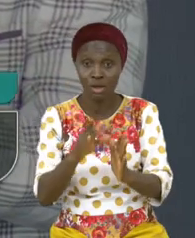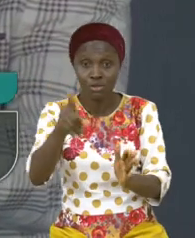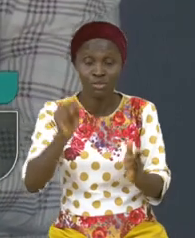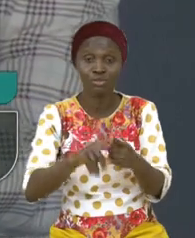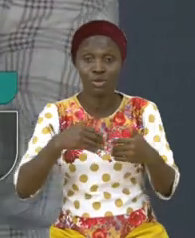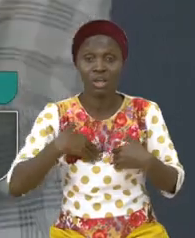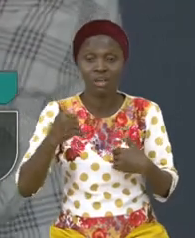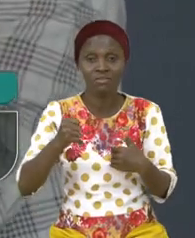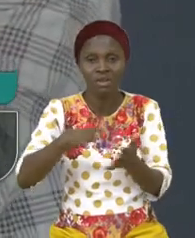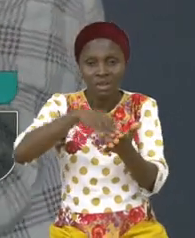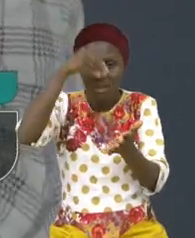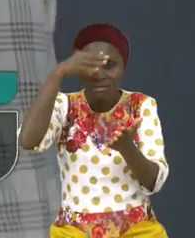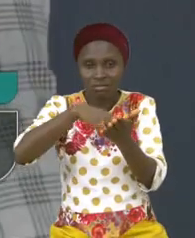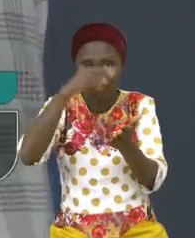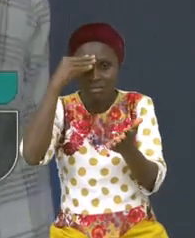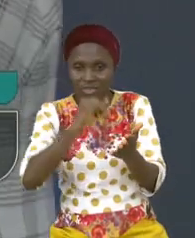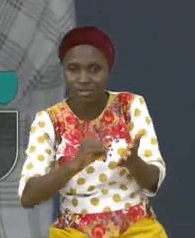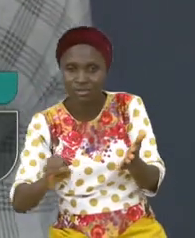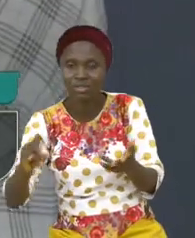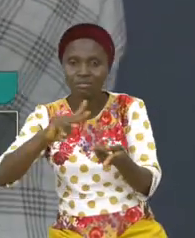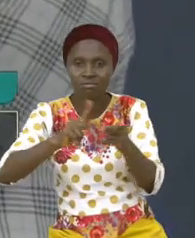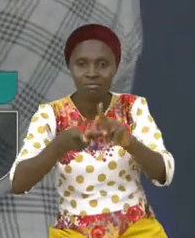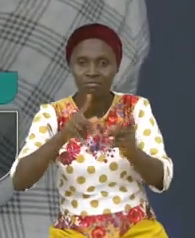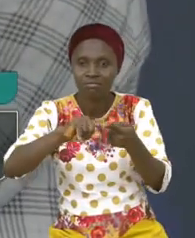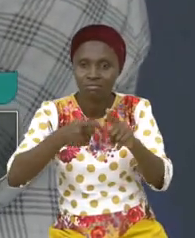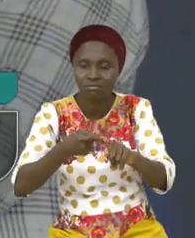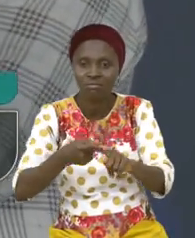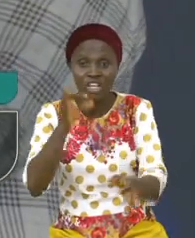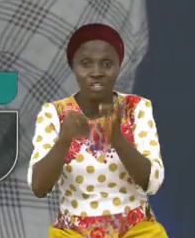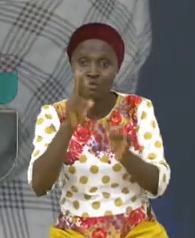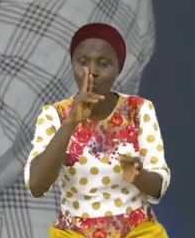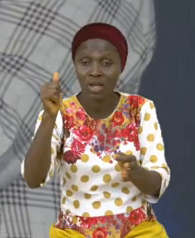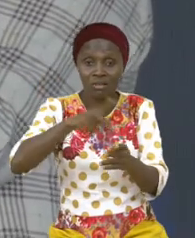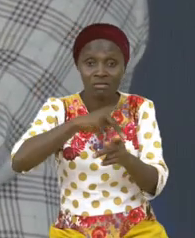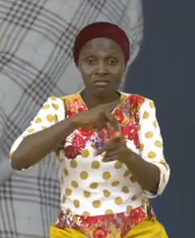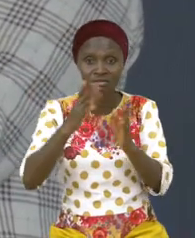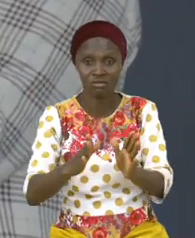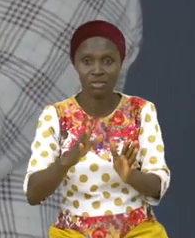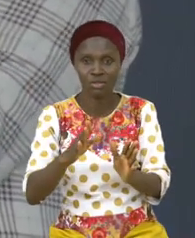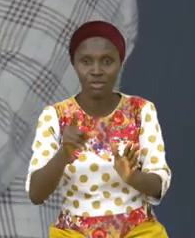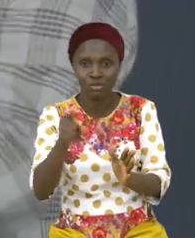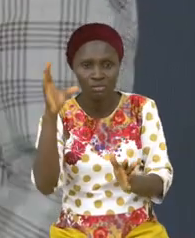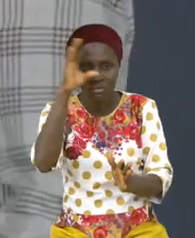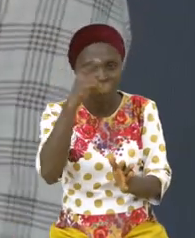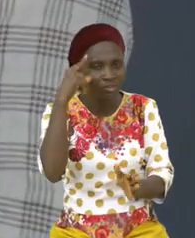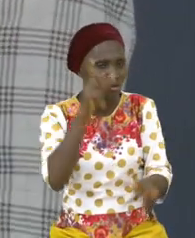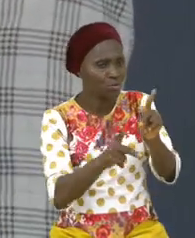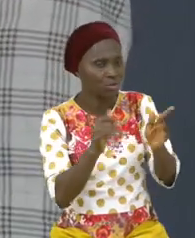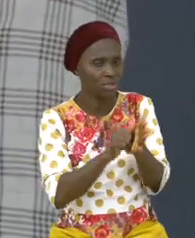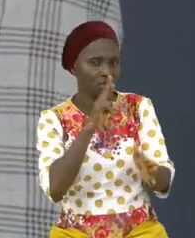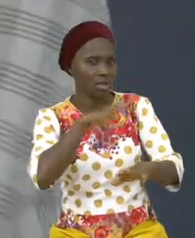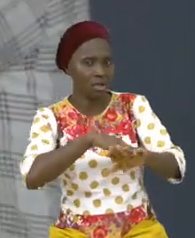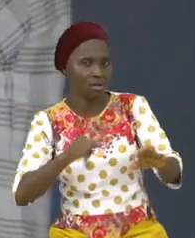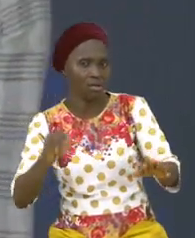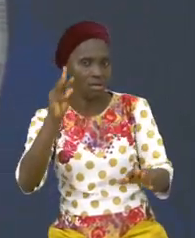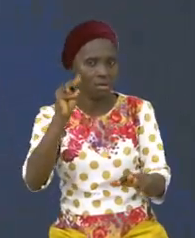partner. If you are a professional, you look at people, we call them models, models of